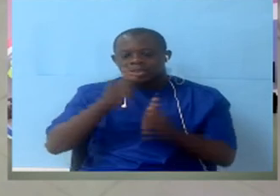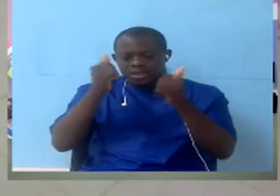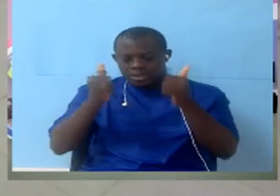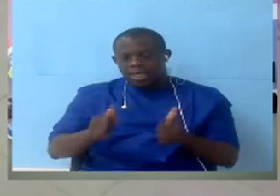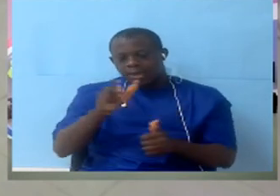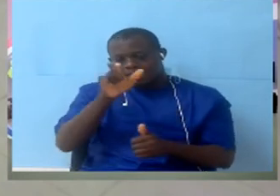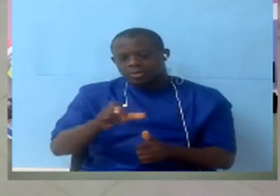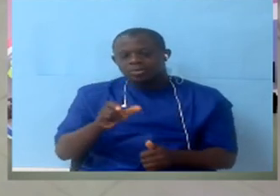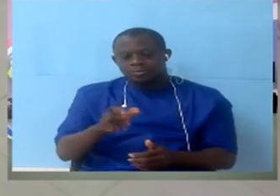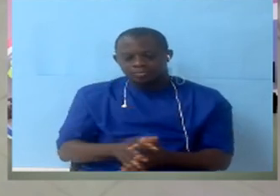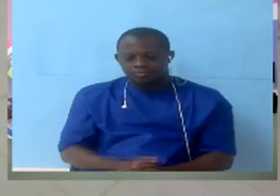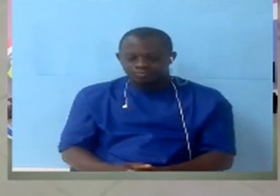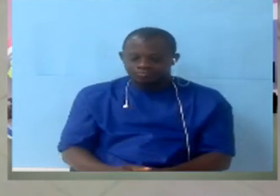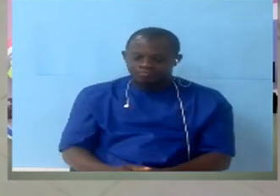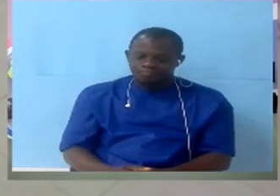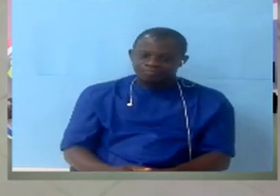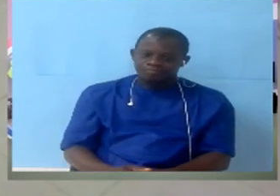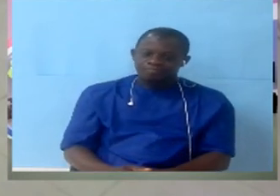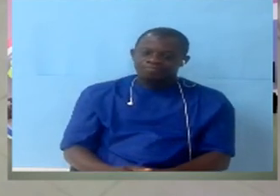end. Thank you very much,